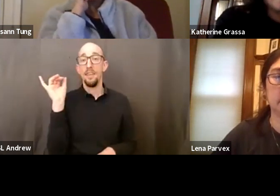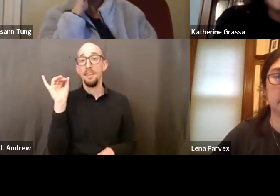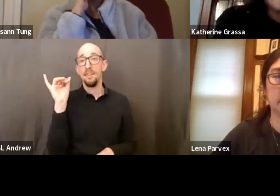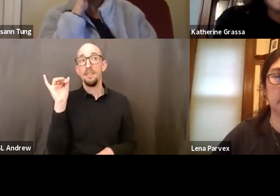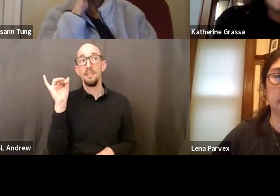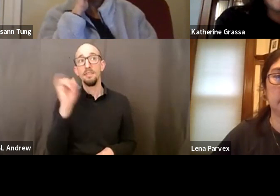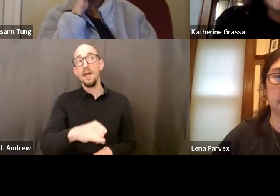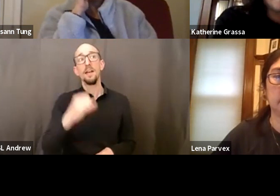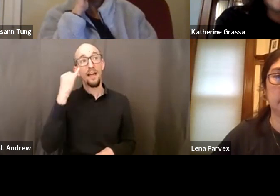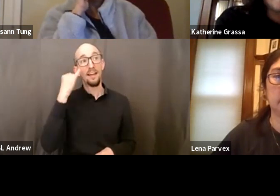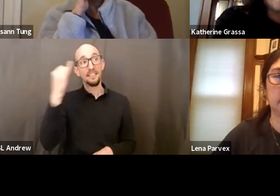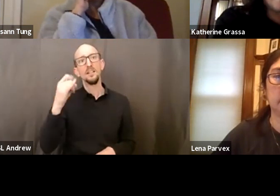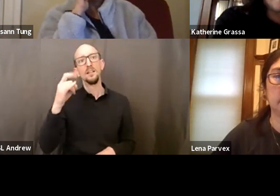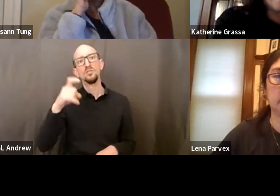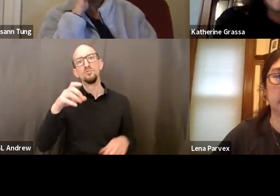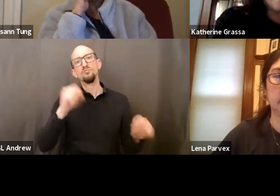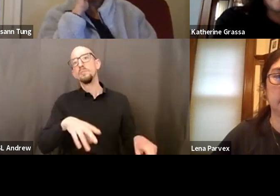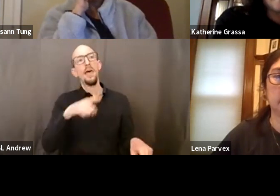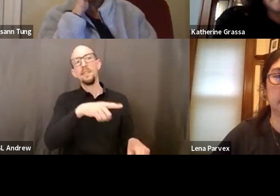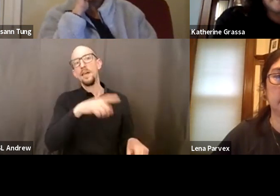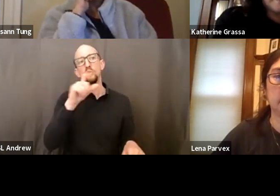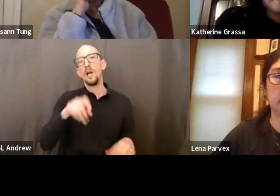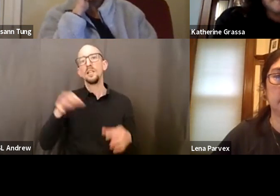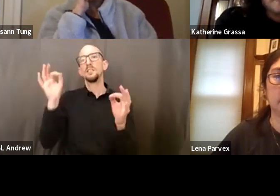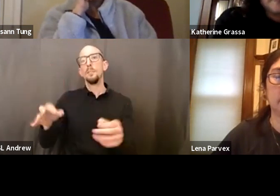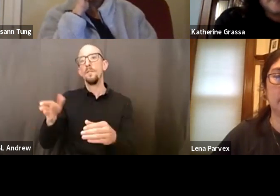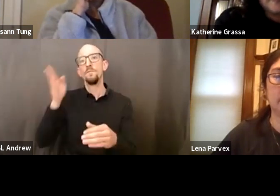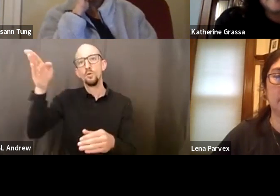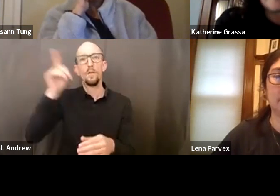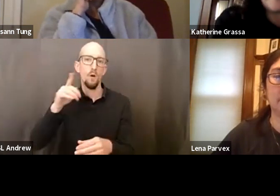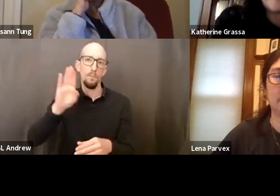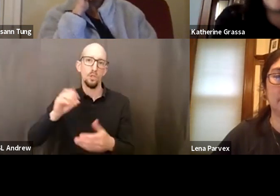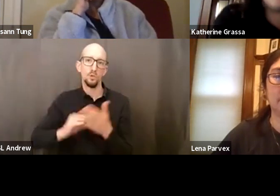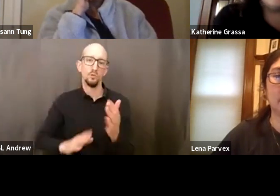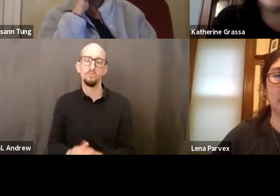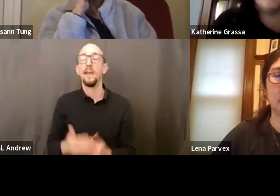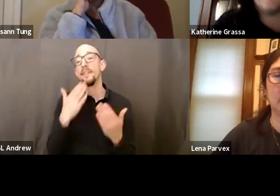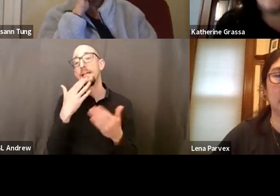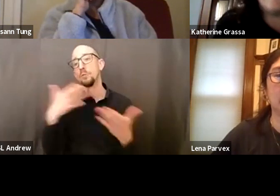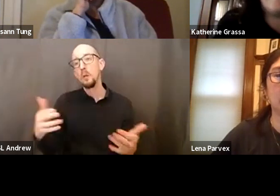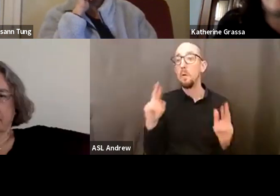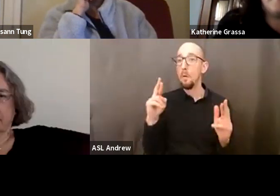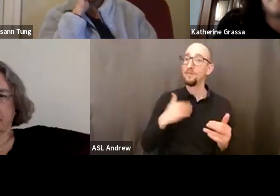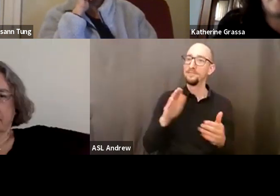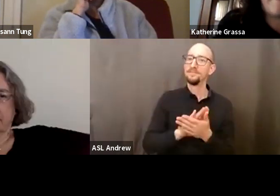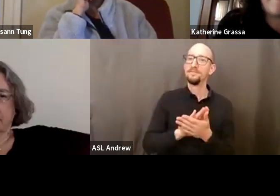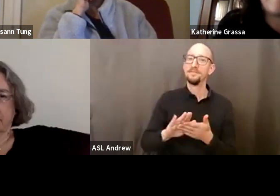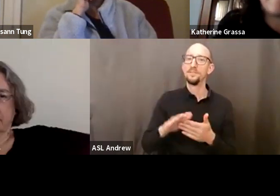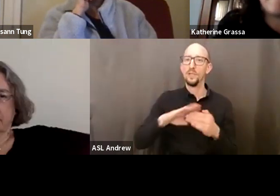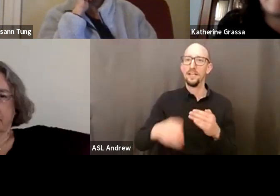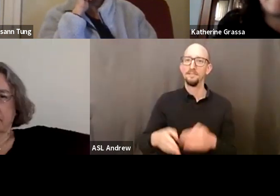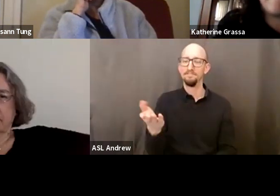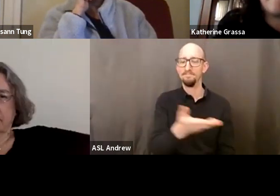the opportunities of Boston students. Thank you so much, and I wish you all a wonderful weekend. Thank you very much.